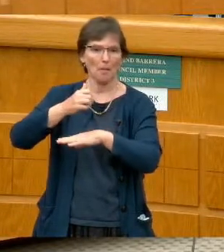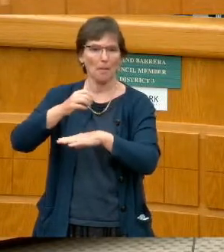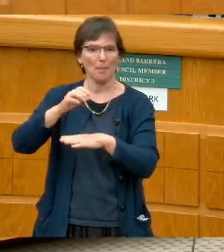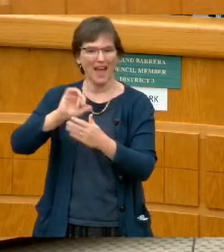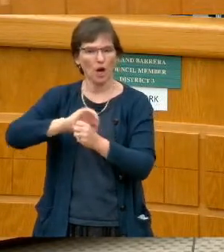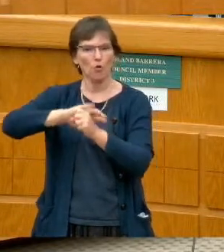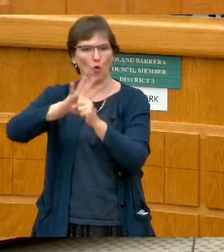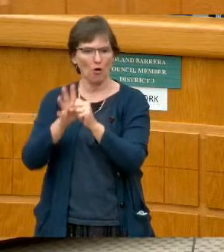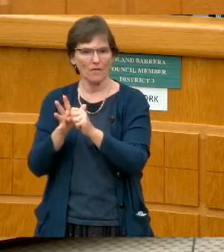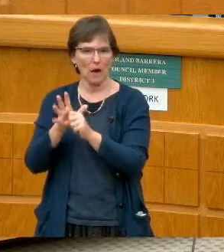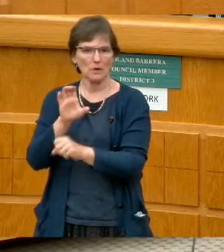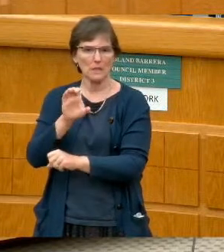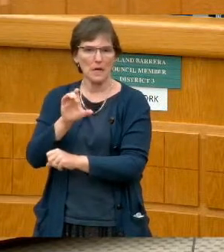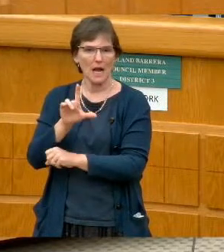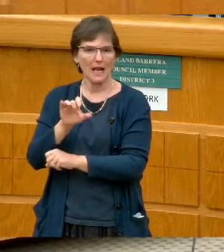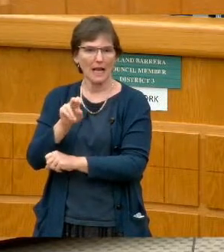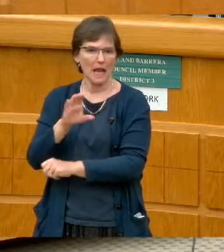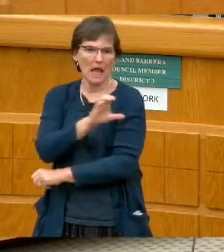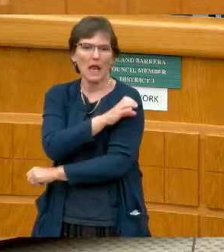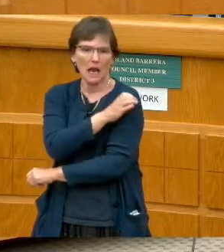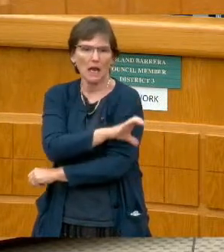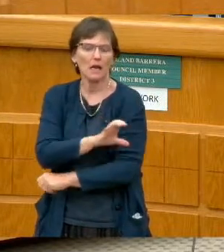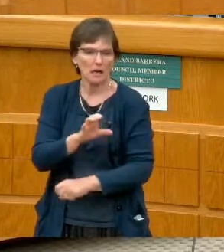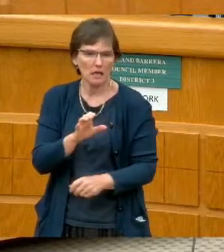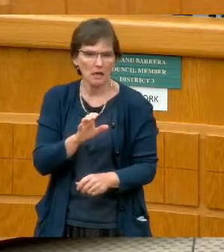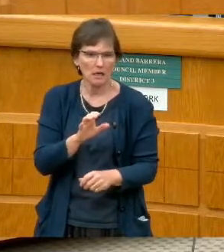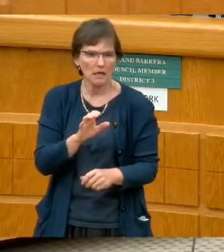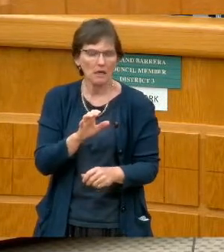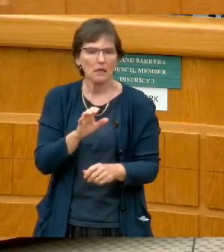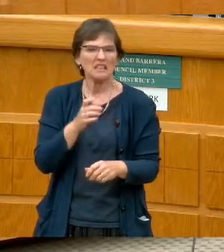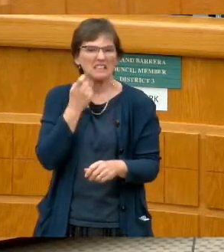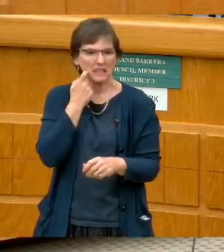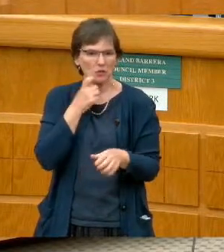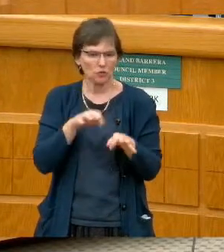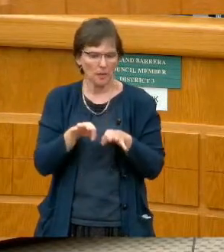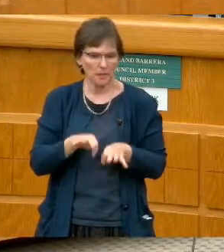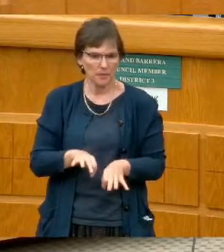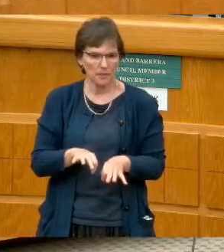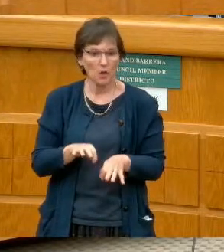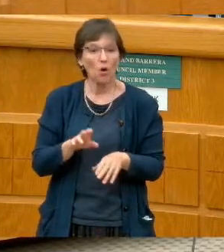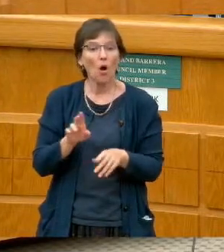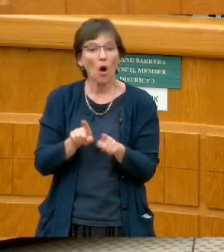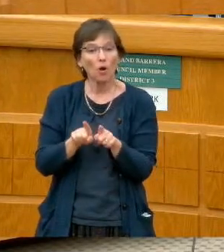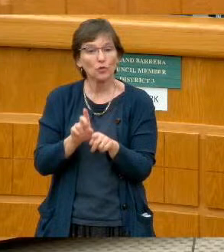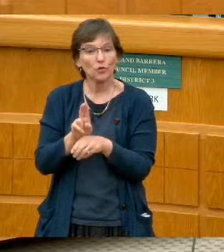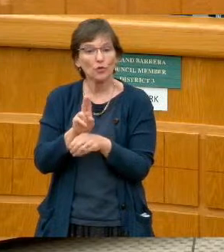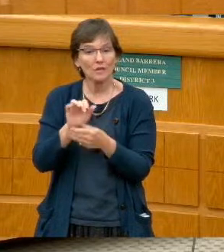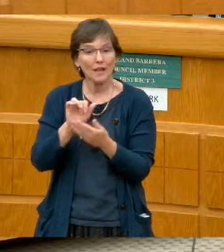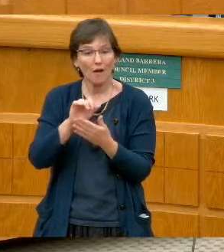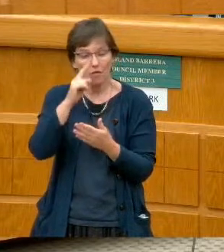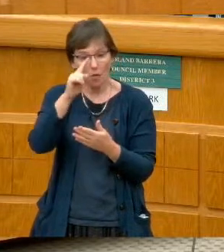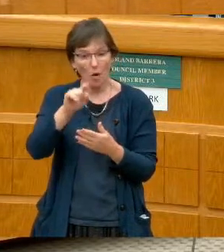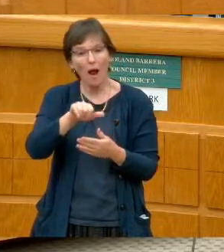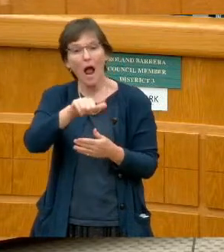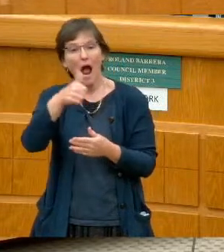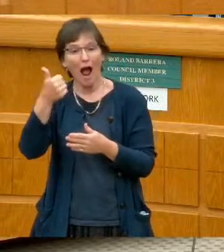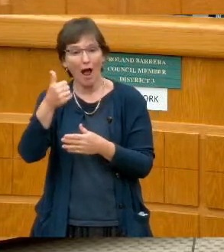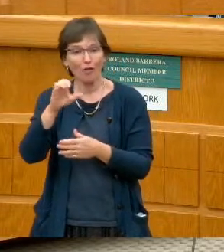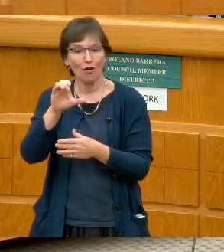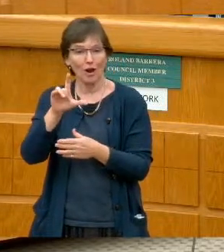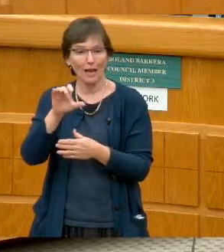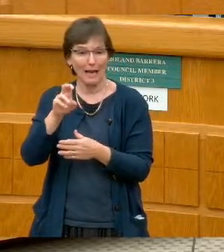used this data to advocate for an alternate care site, which will be located at the Northwest Clinic run